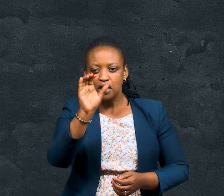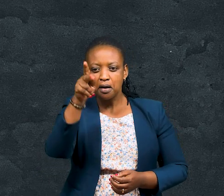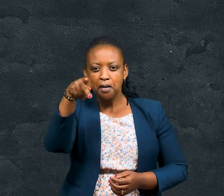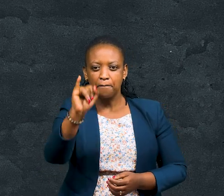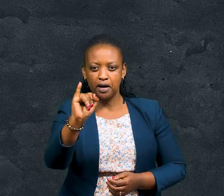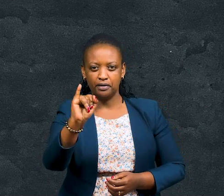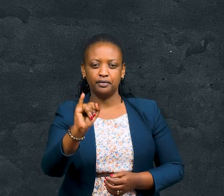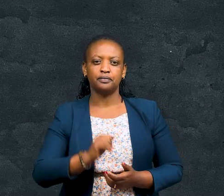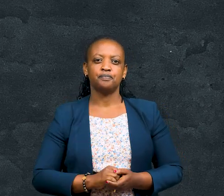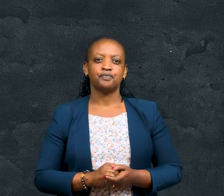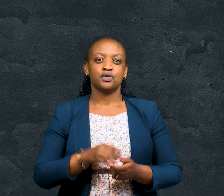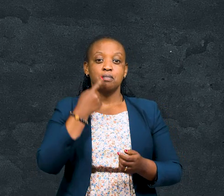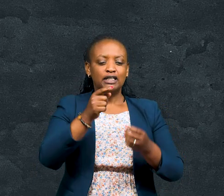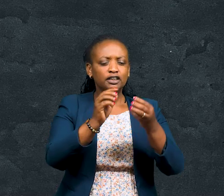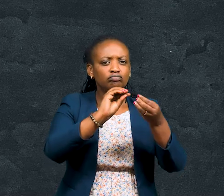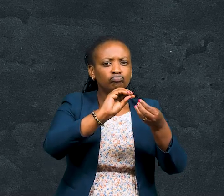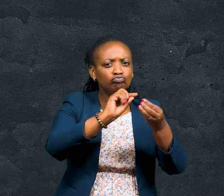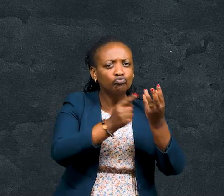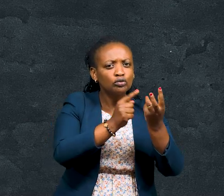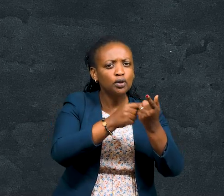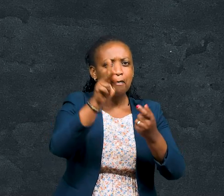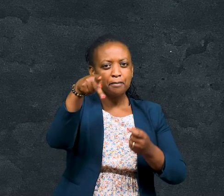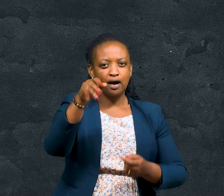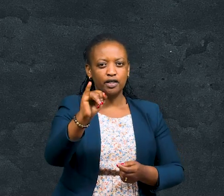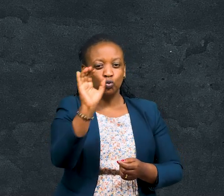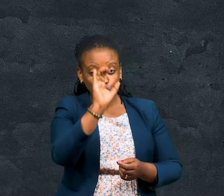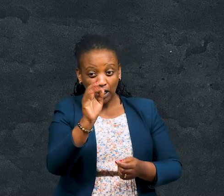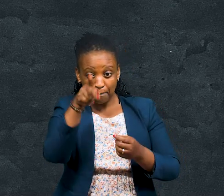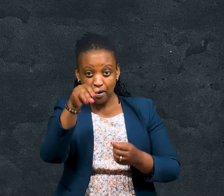find pi. So you have to calculate pi.